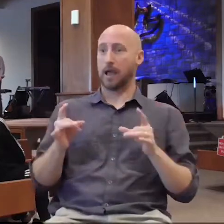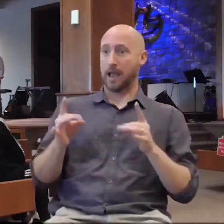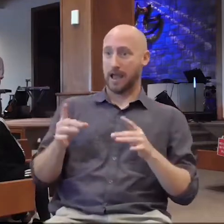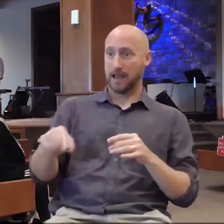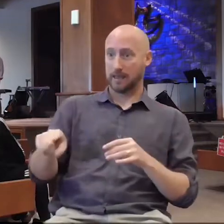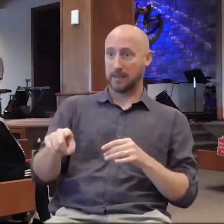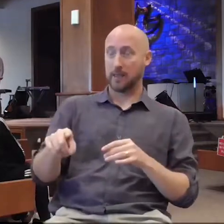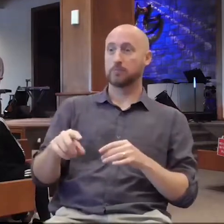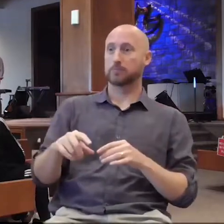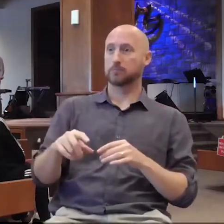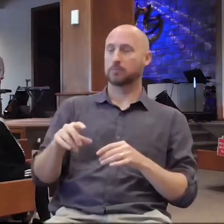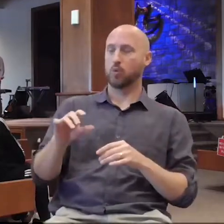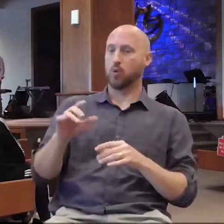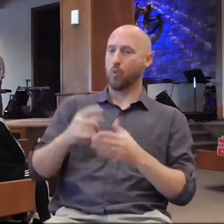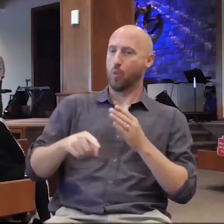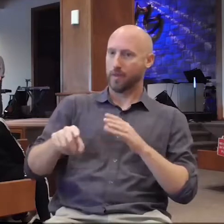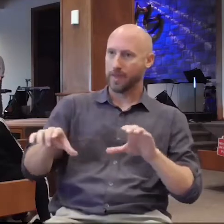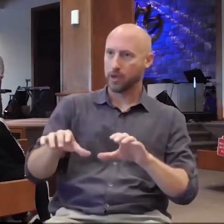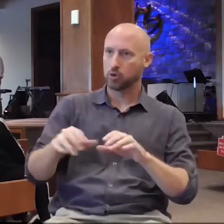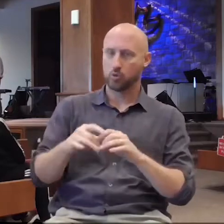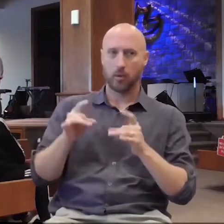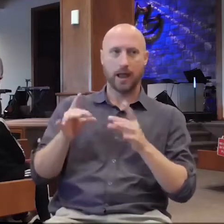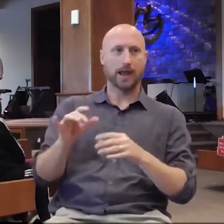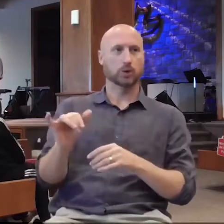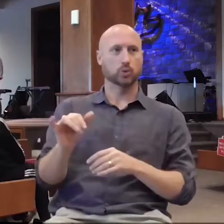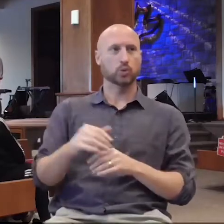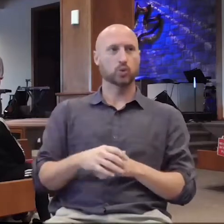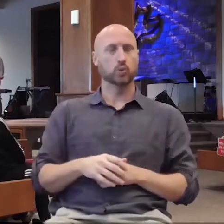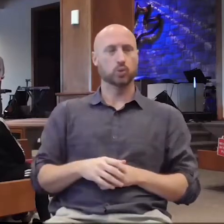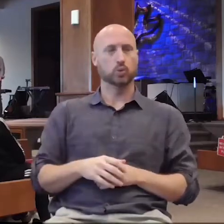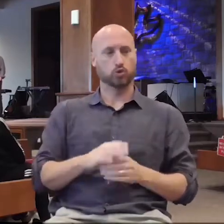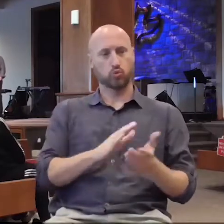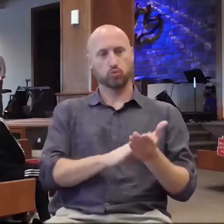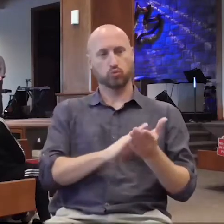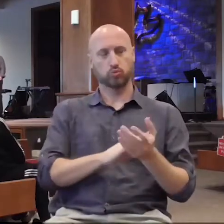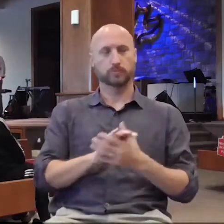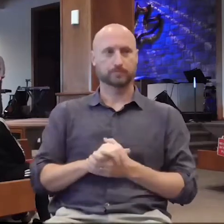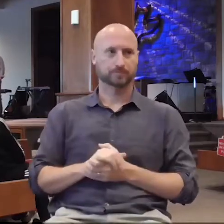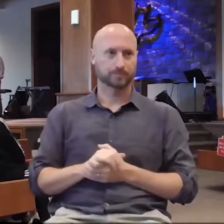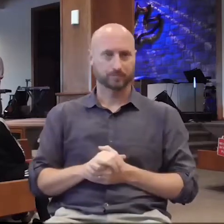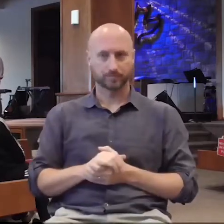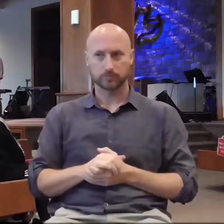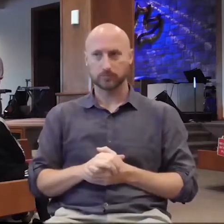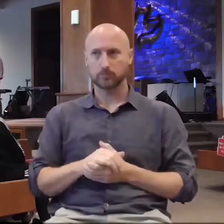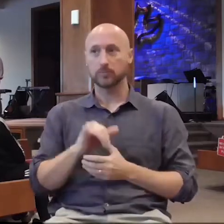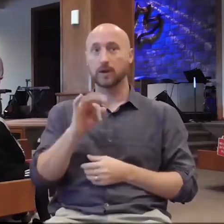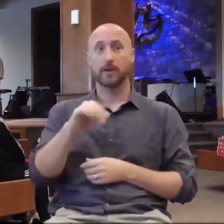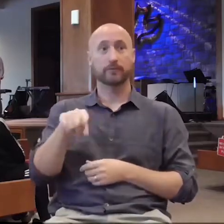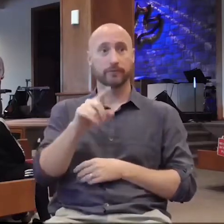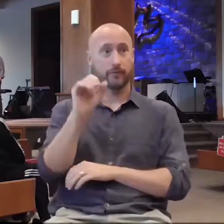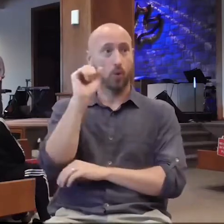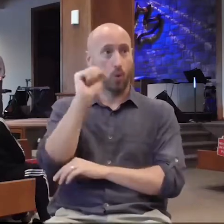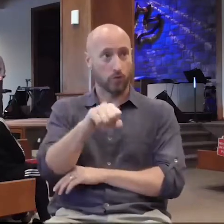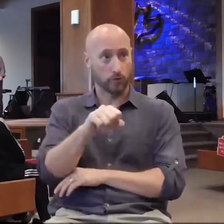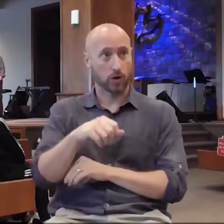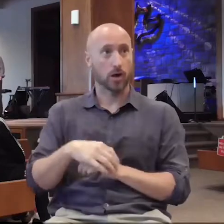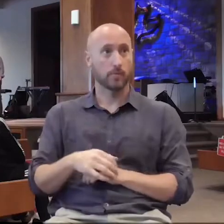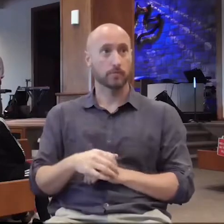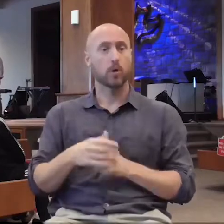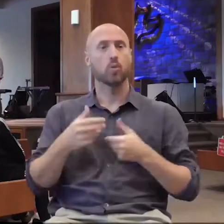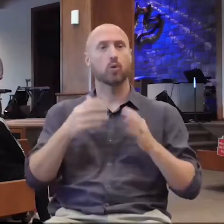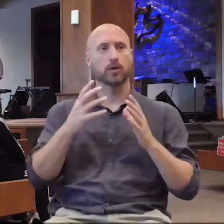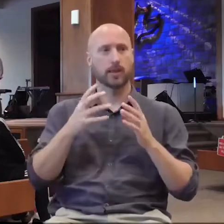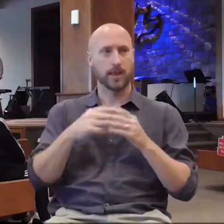Whoever's got an ear to hear, let him hear what I'm saying to the churches today. He who overcomes, I'm going to let him